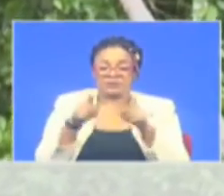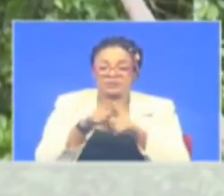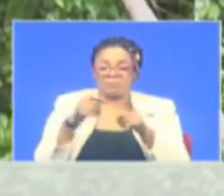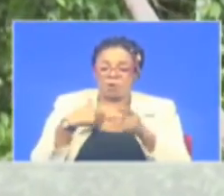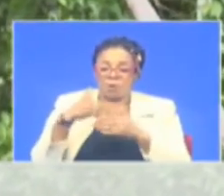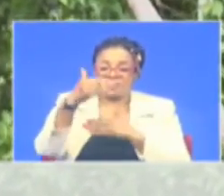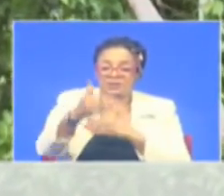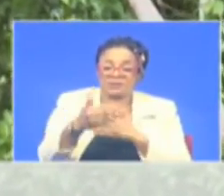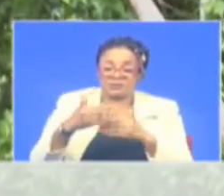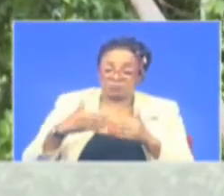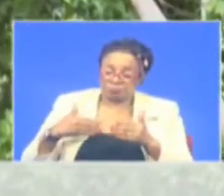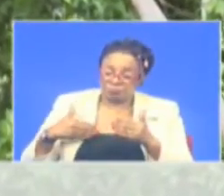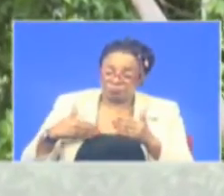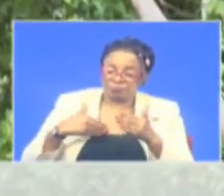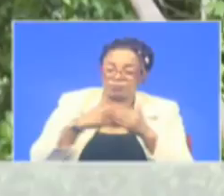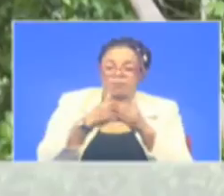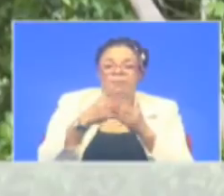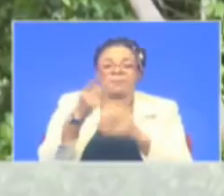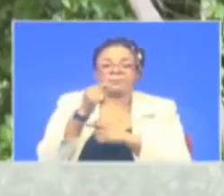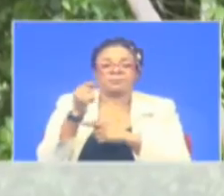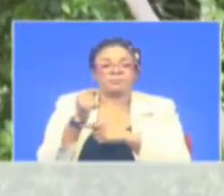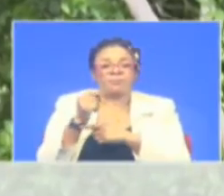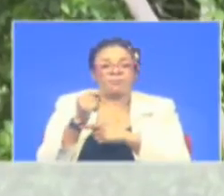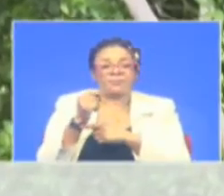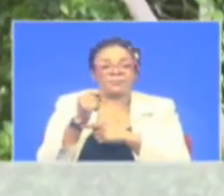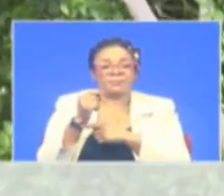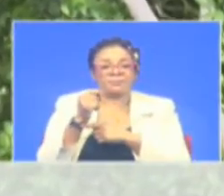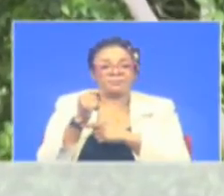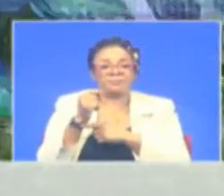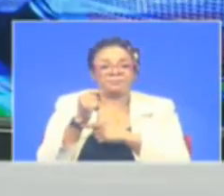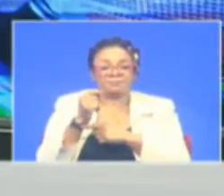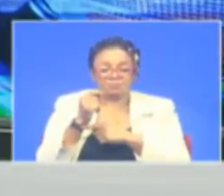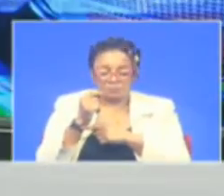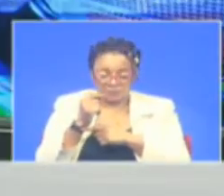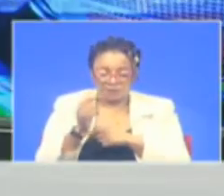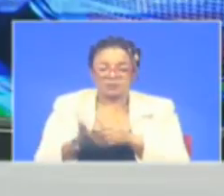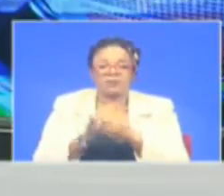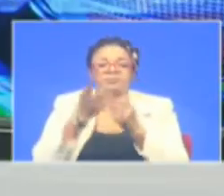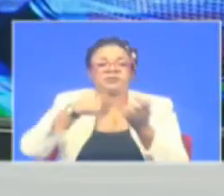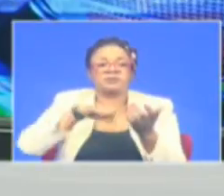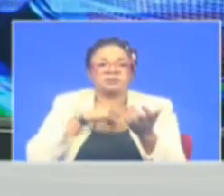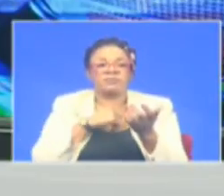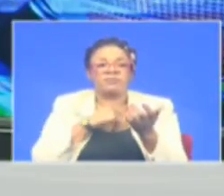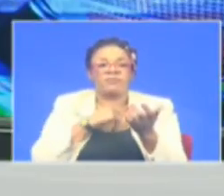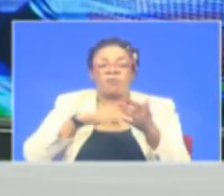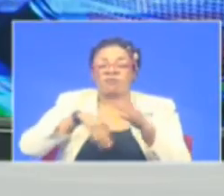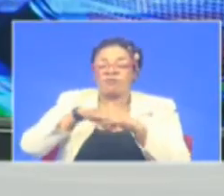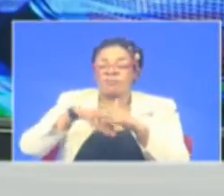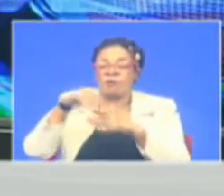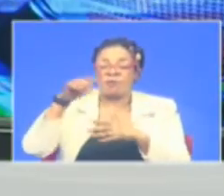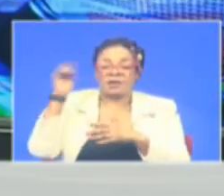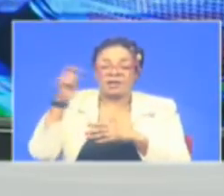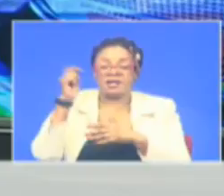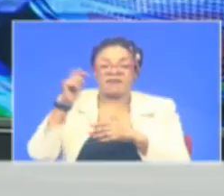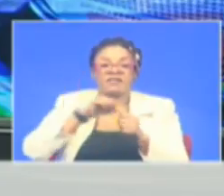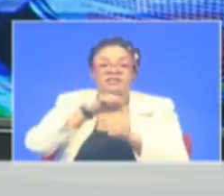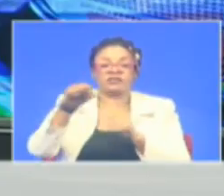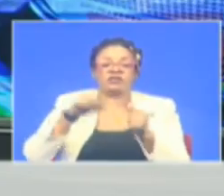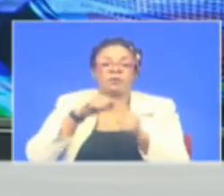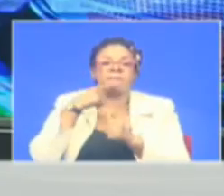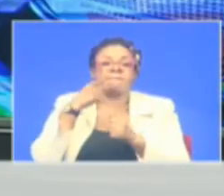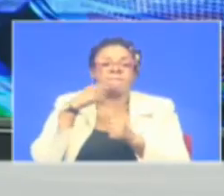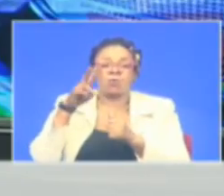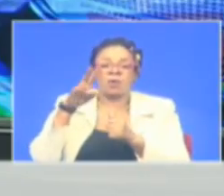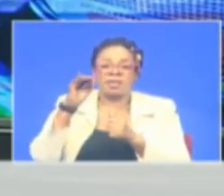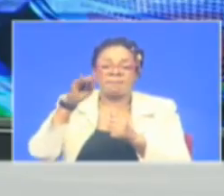mean, tournament imekuwa imetujenga. Now, Football Kenya Federation says Captain Victor Wanyama will be